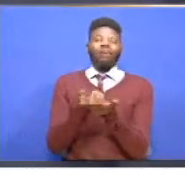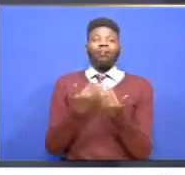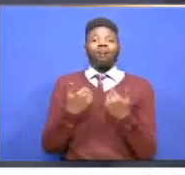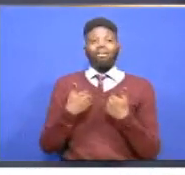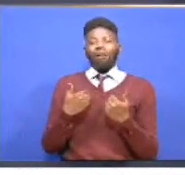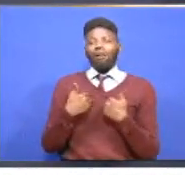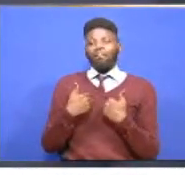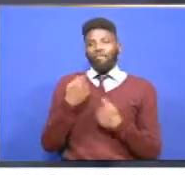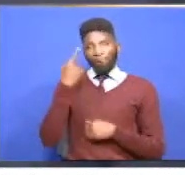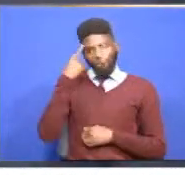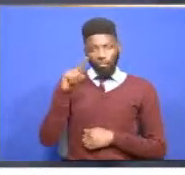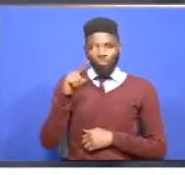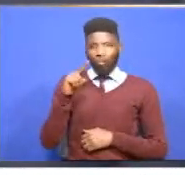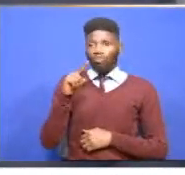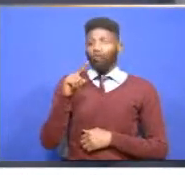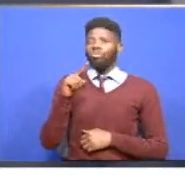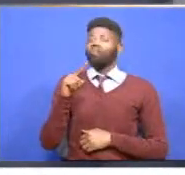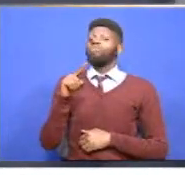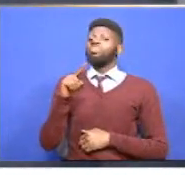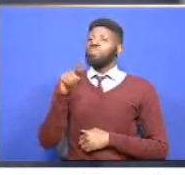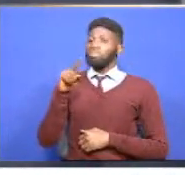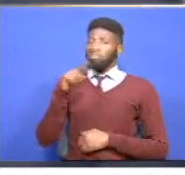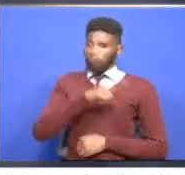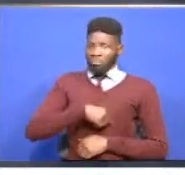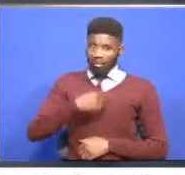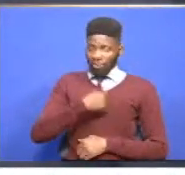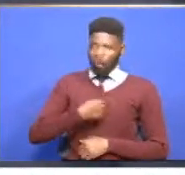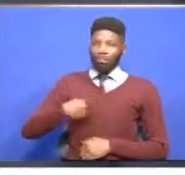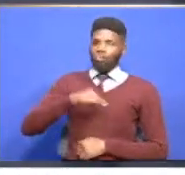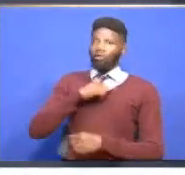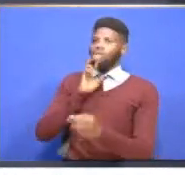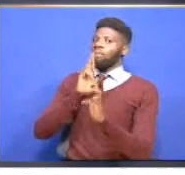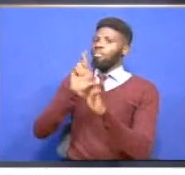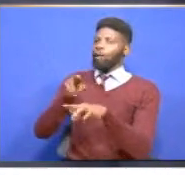made. That is, I think, that is the most important thing which I can say